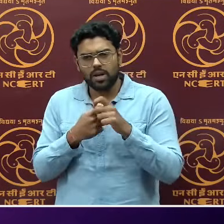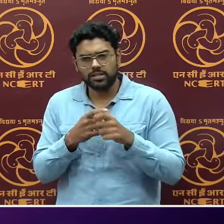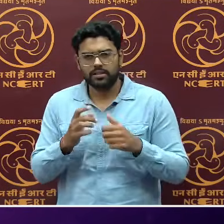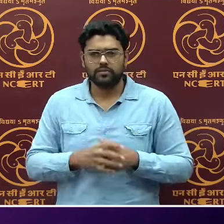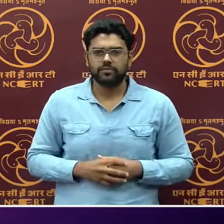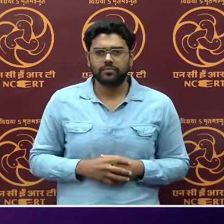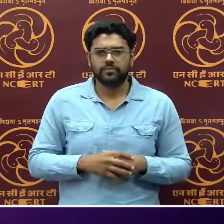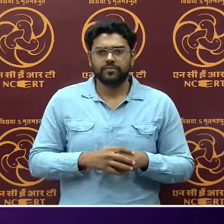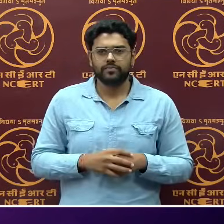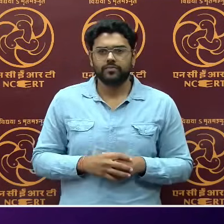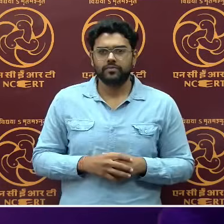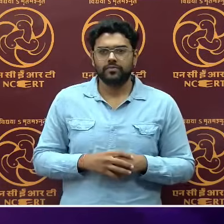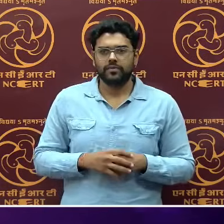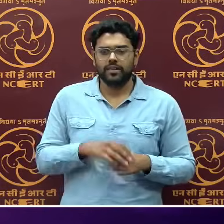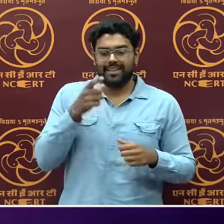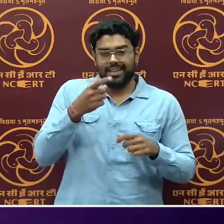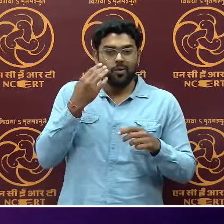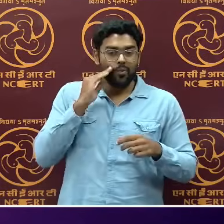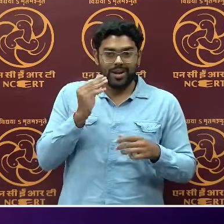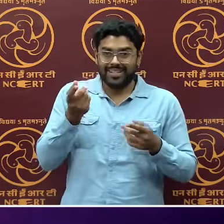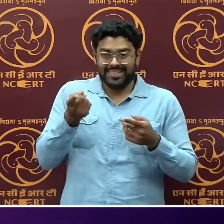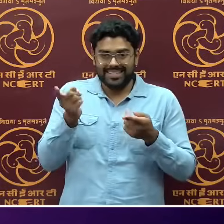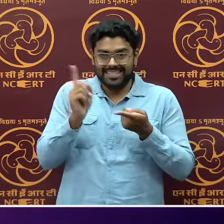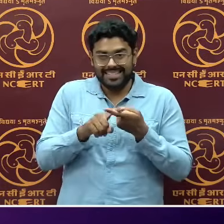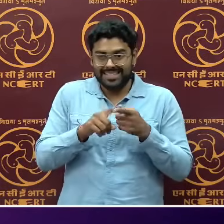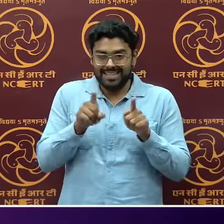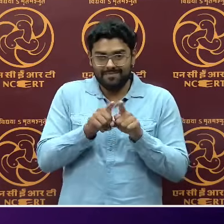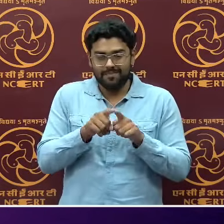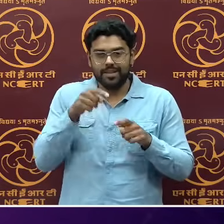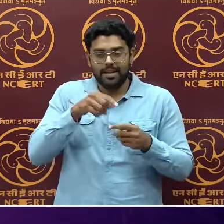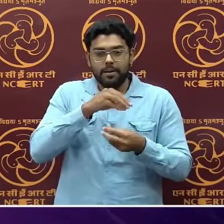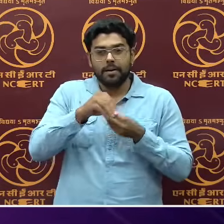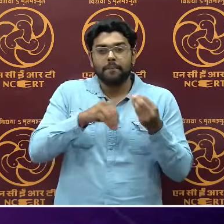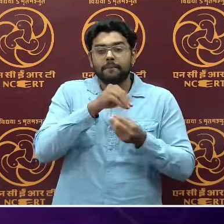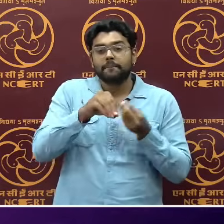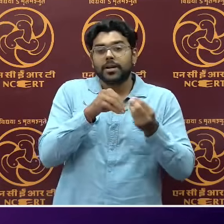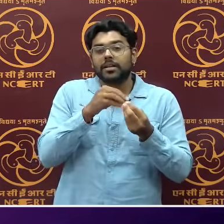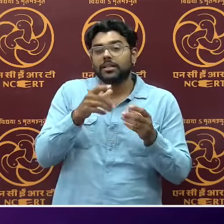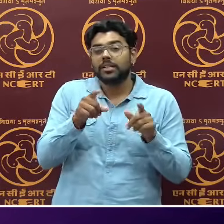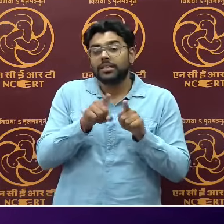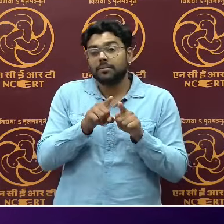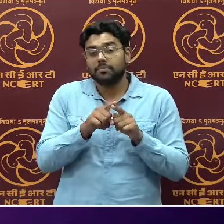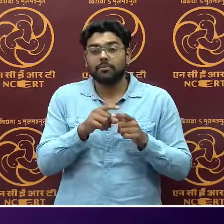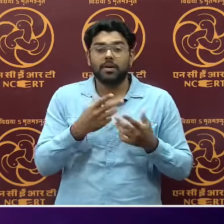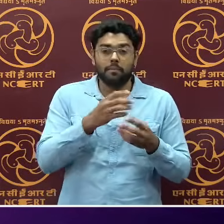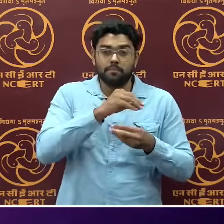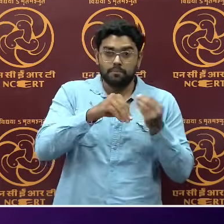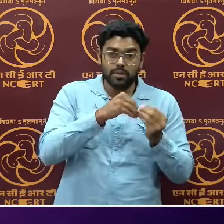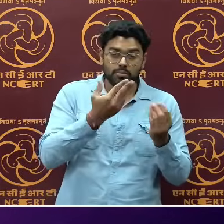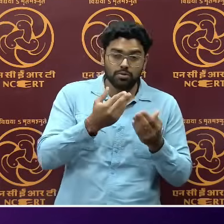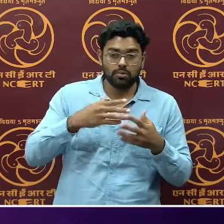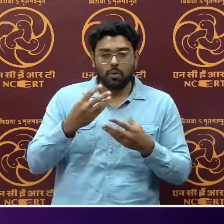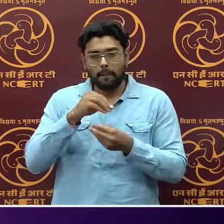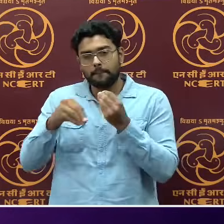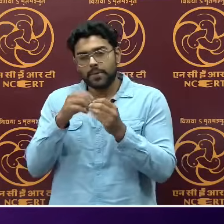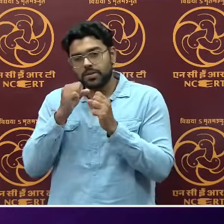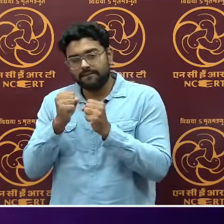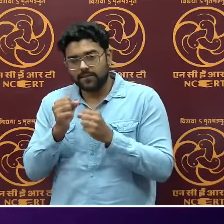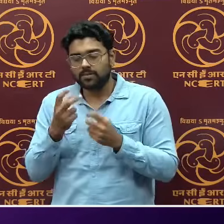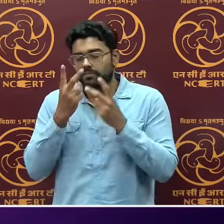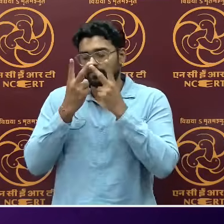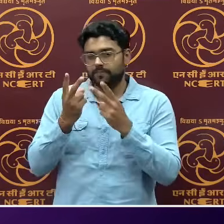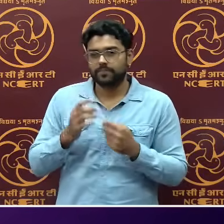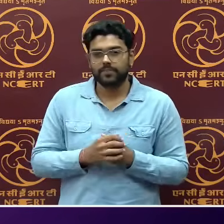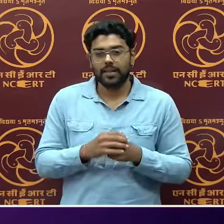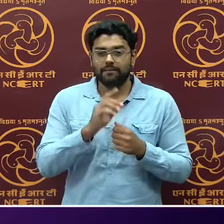when this condition occurs, so the mixture that will be getting, will it be uniform or non-uniform? Okay. So the very first we